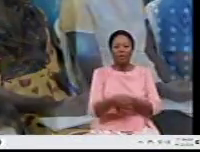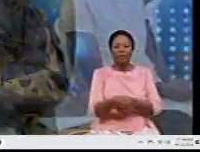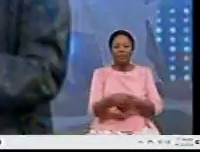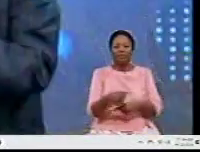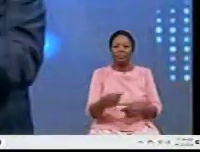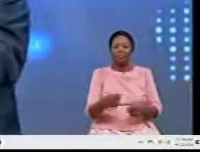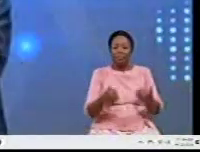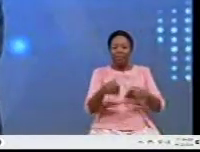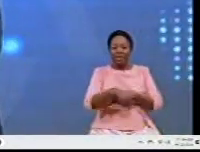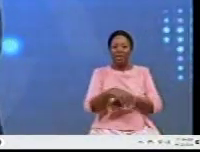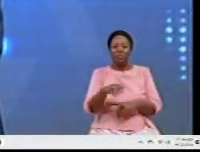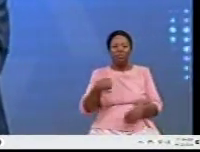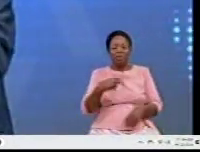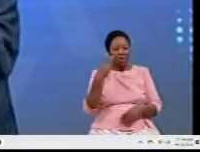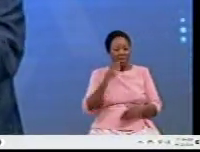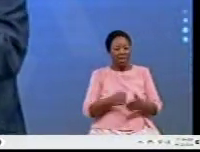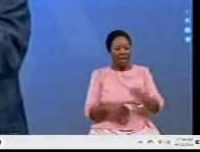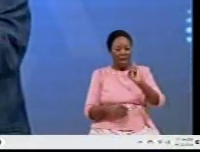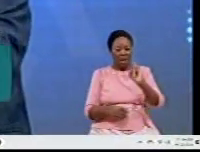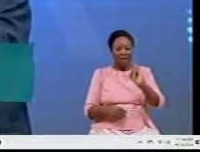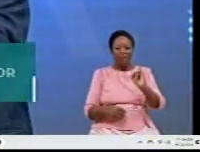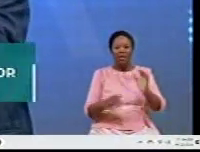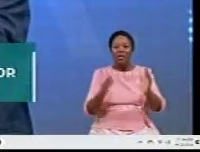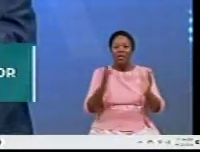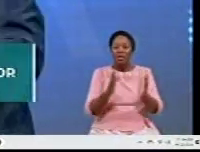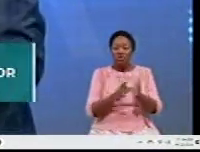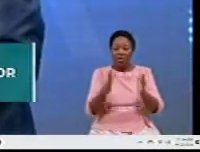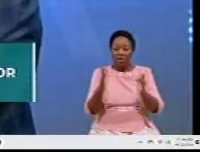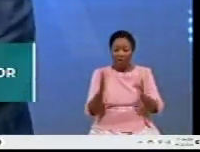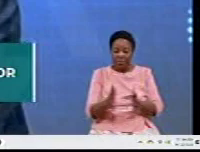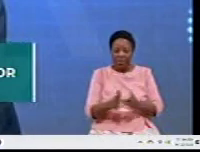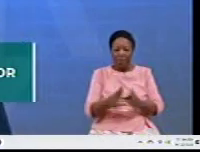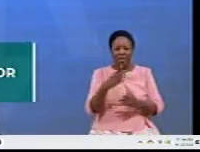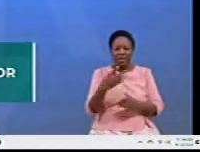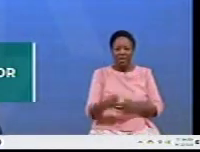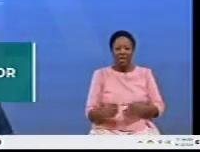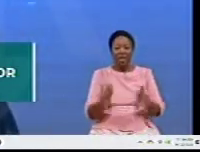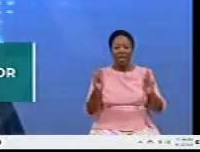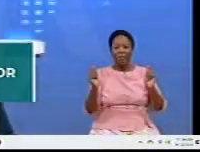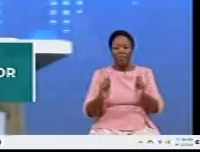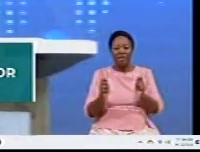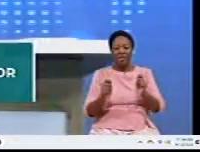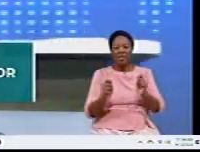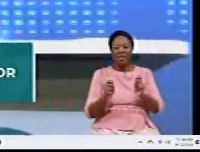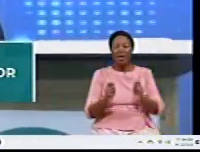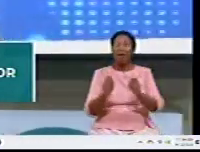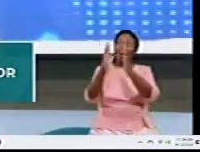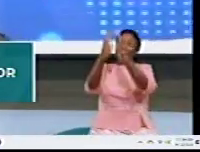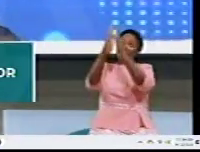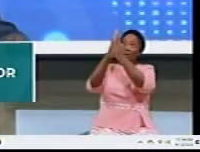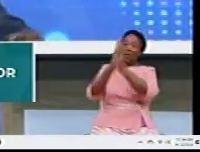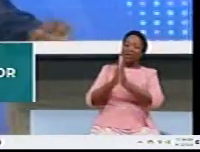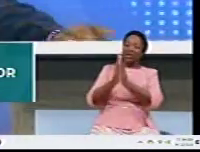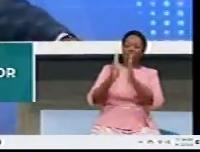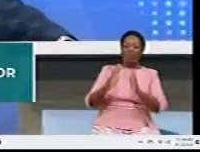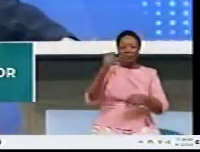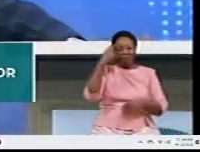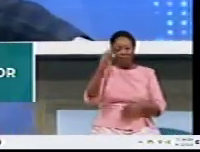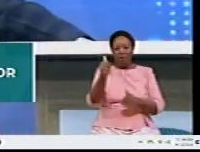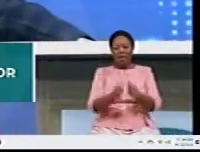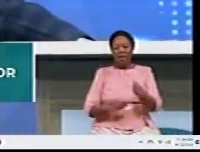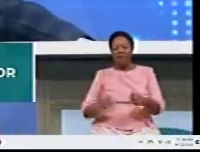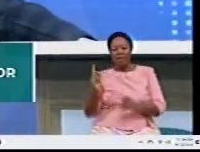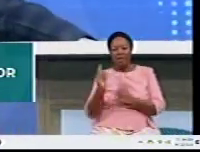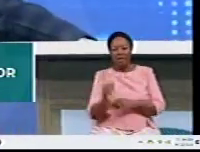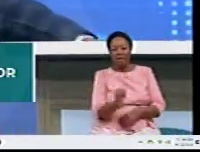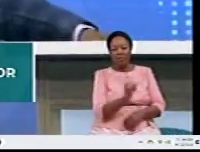the I, Jesus, the impartial intercessor for every